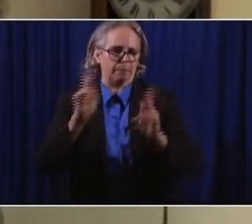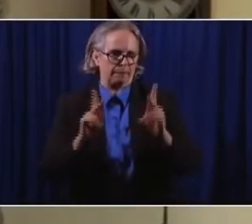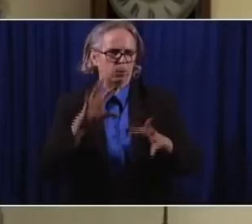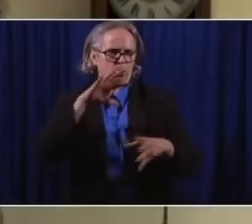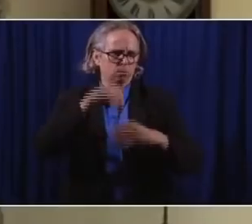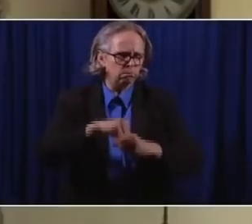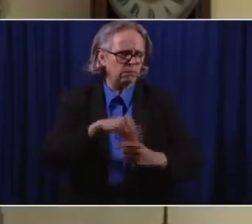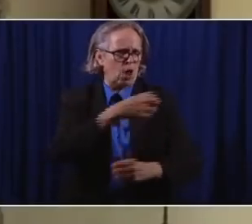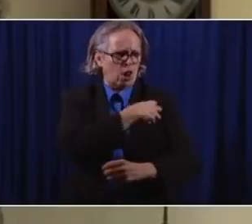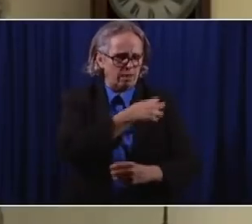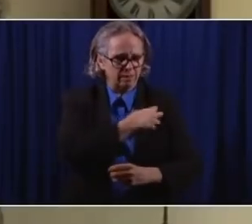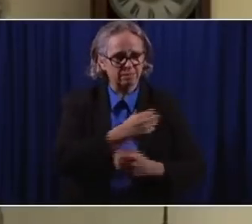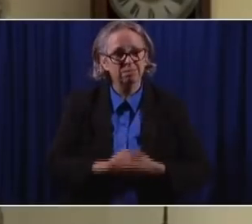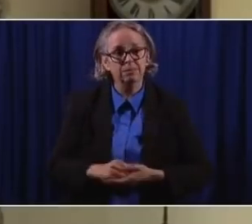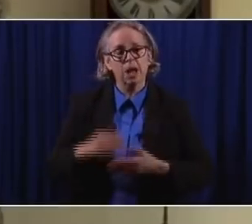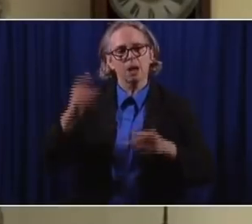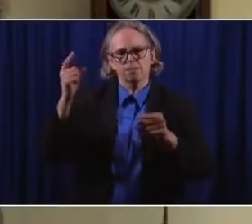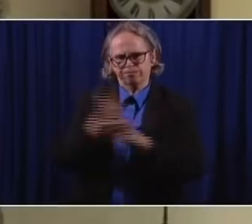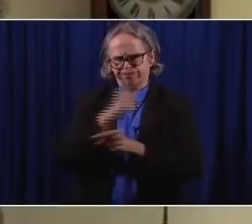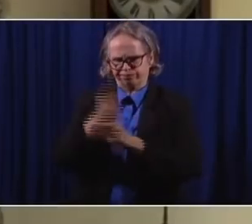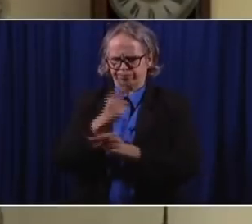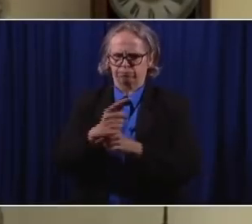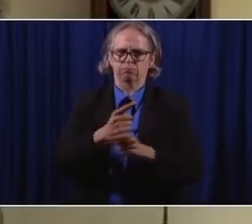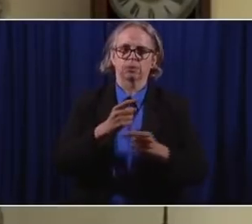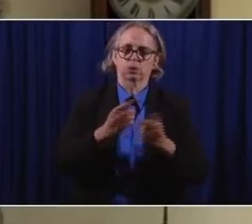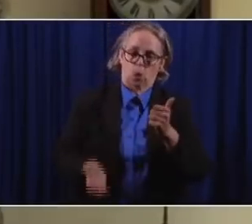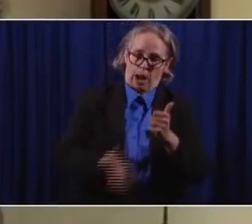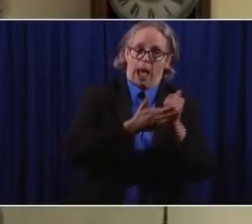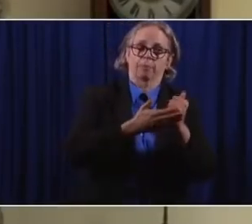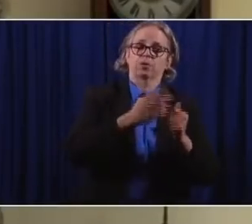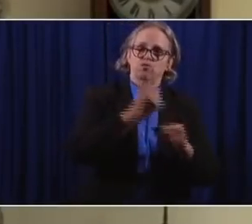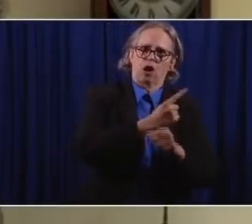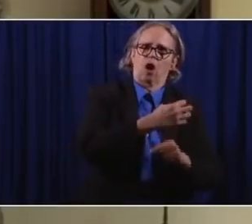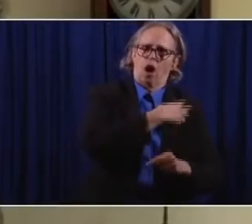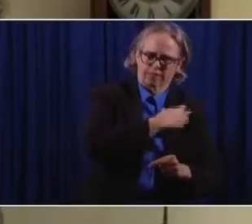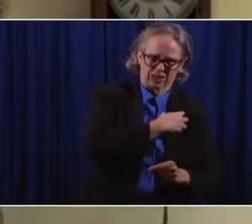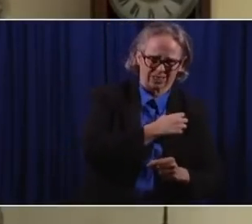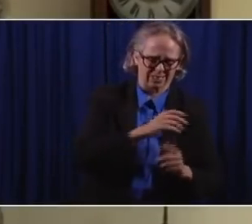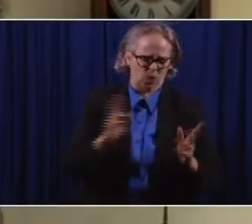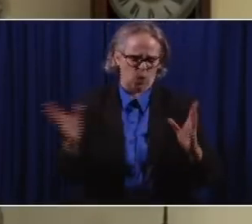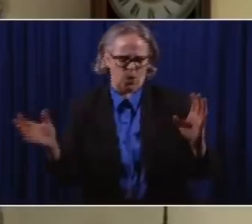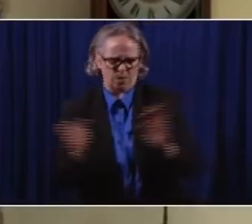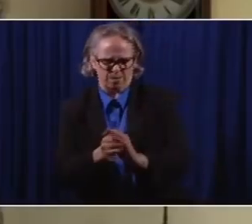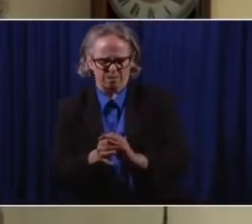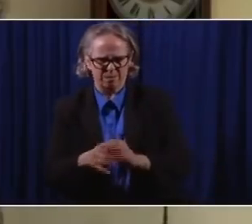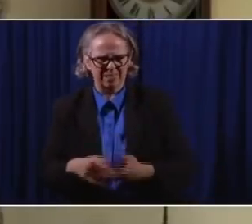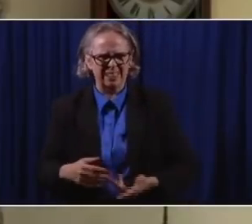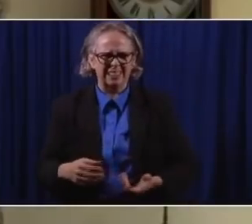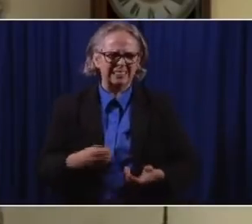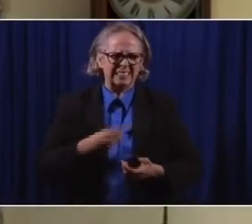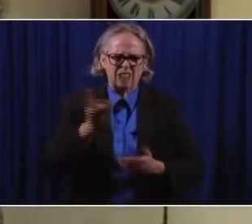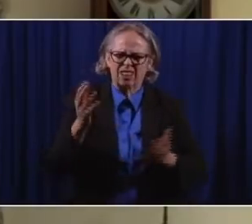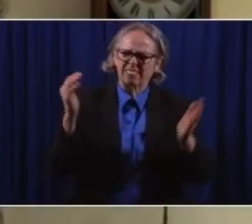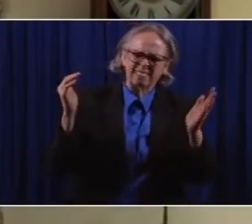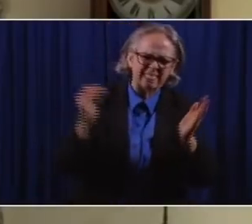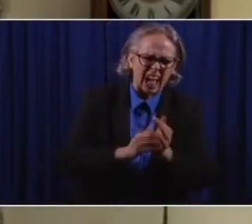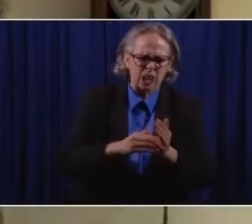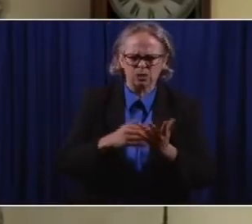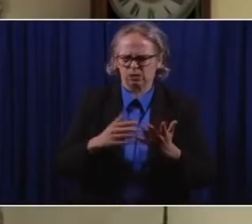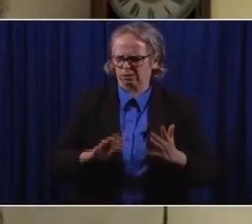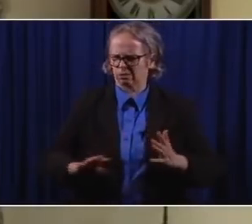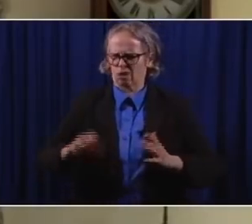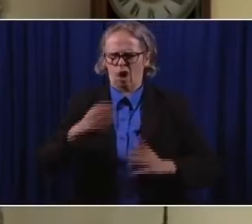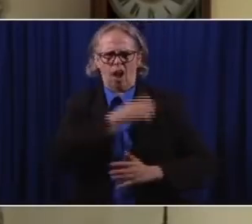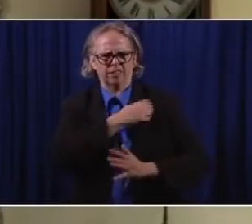officers. We have close to 1,000 police departments in the state, law enforcement agencies in the state, if you count the sheriffs and